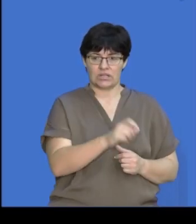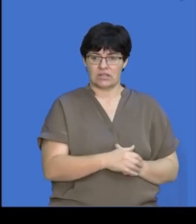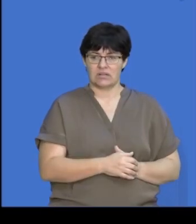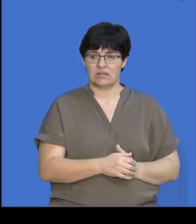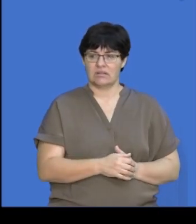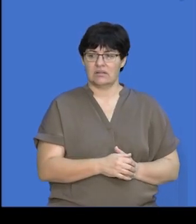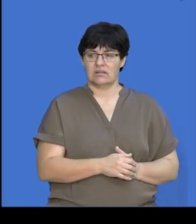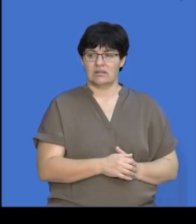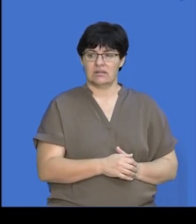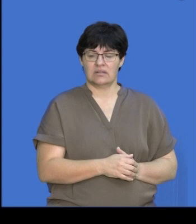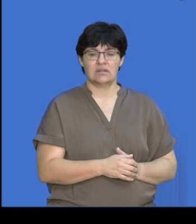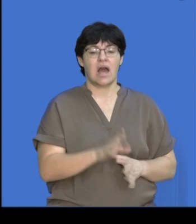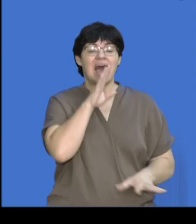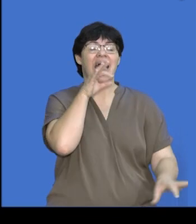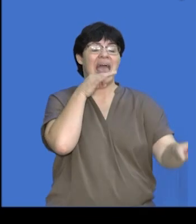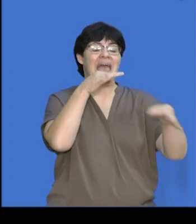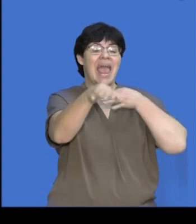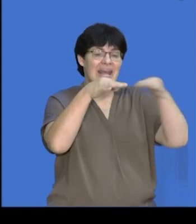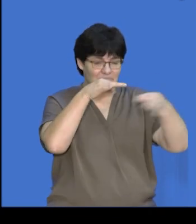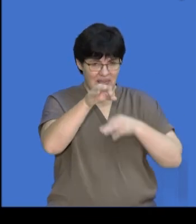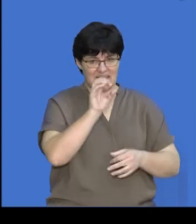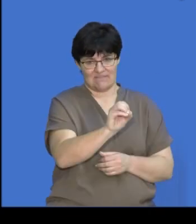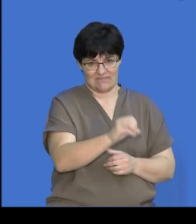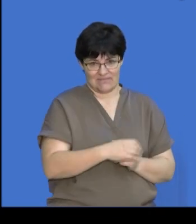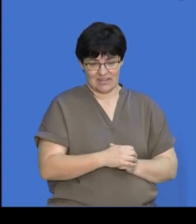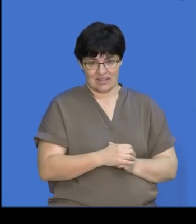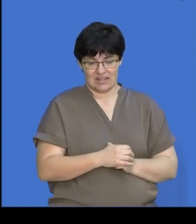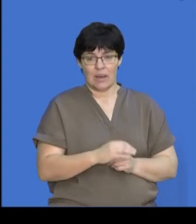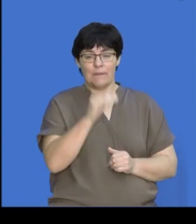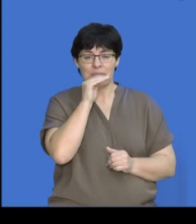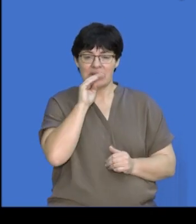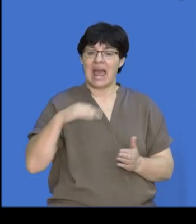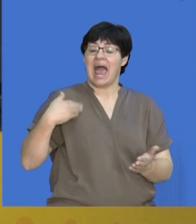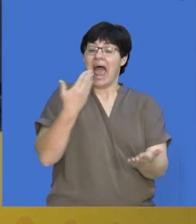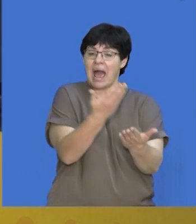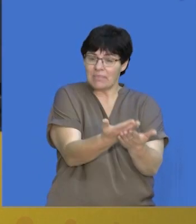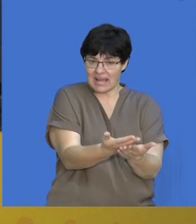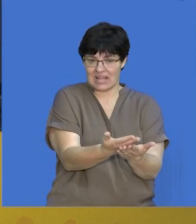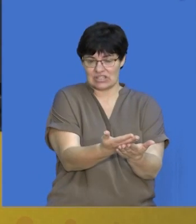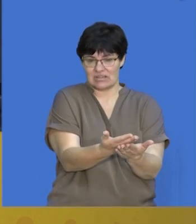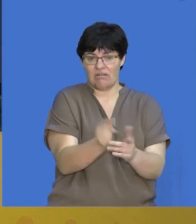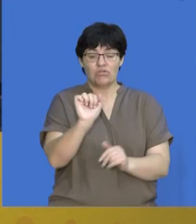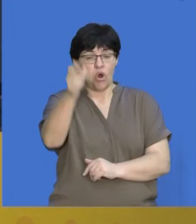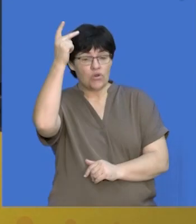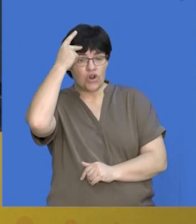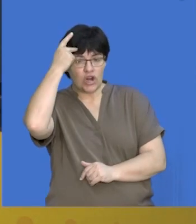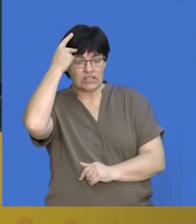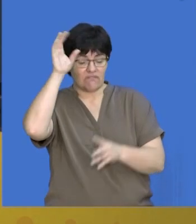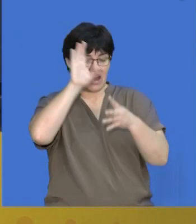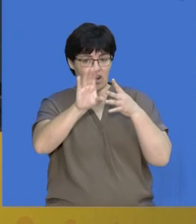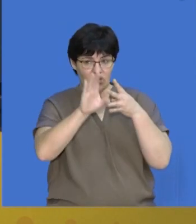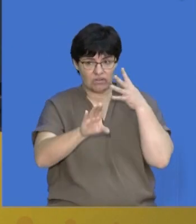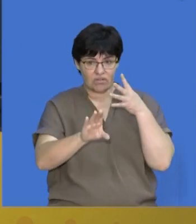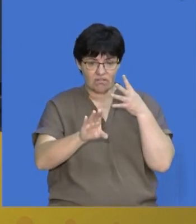the color for this one, explain. That means it's an application question. Taking your knowledge of characteristics